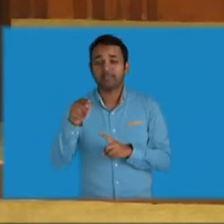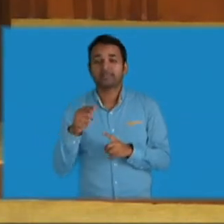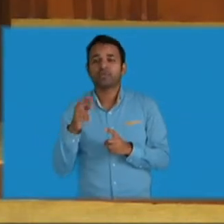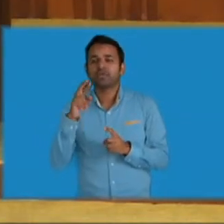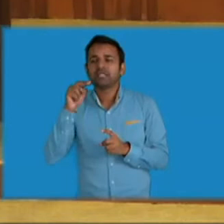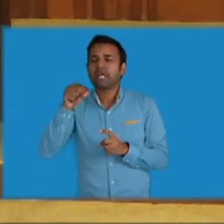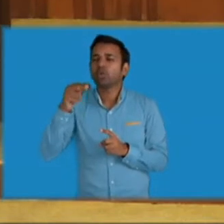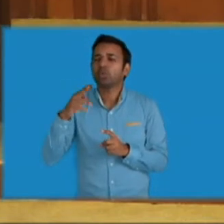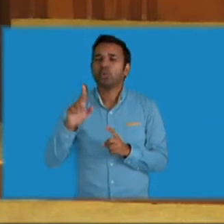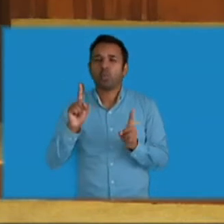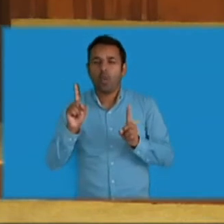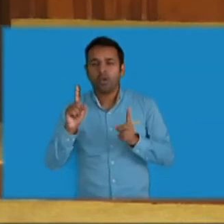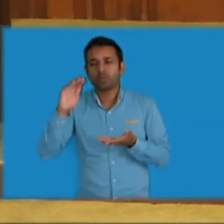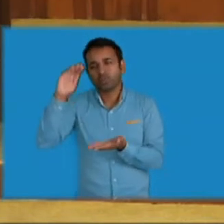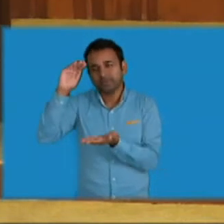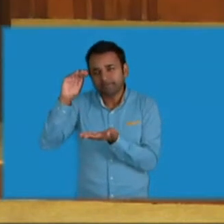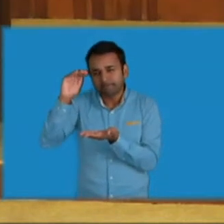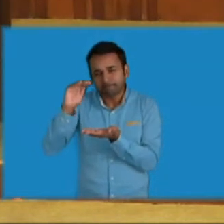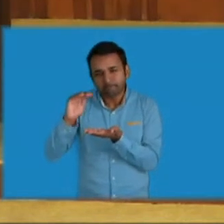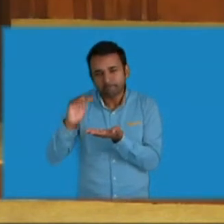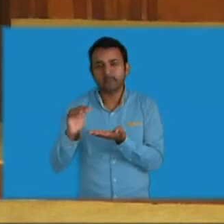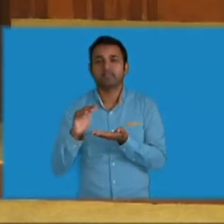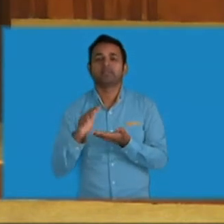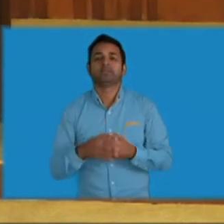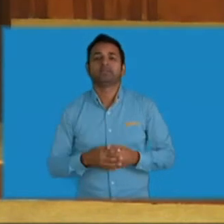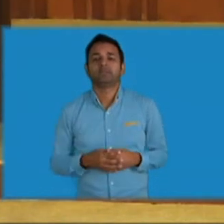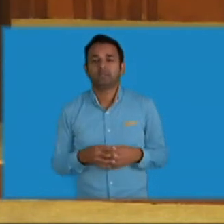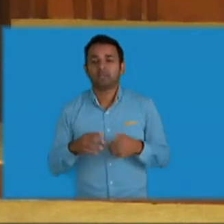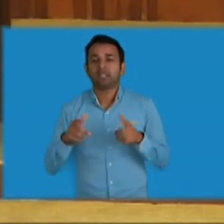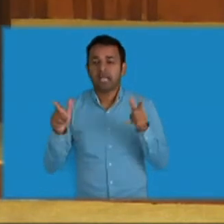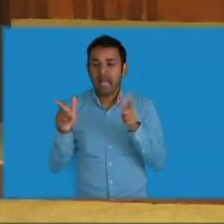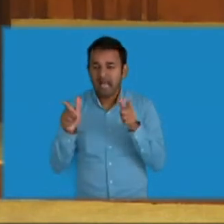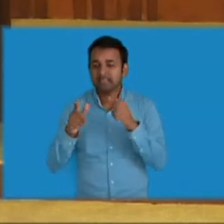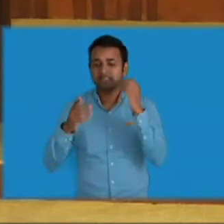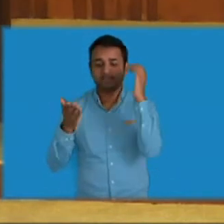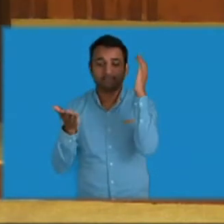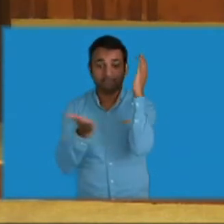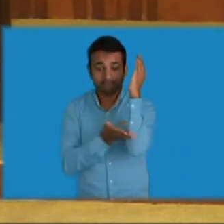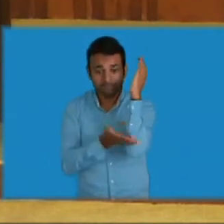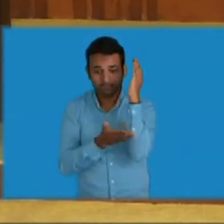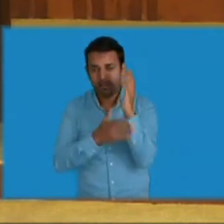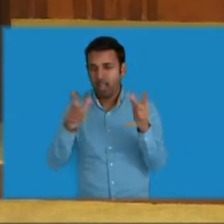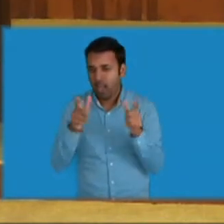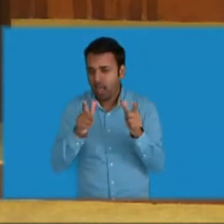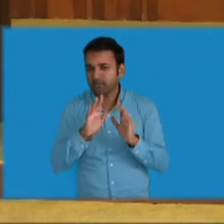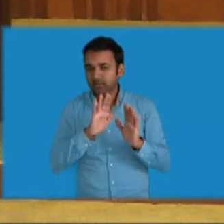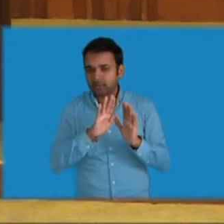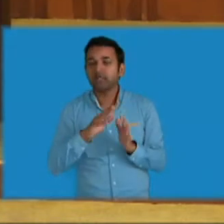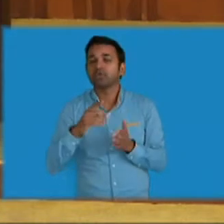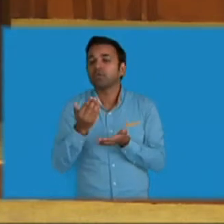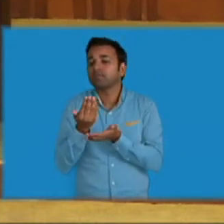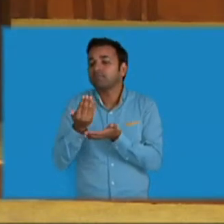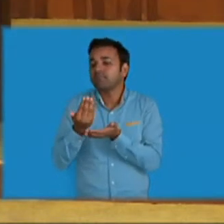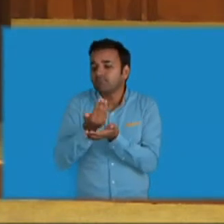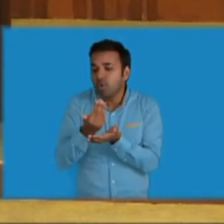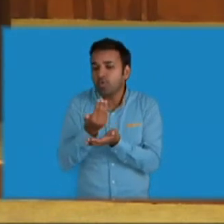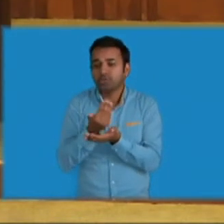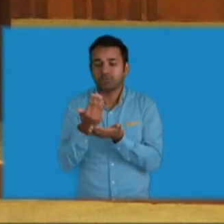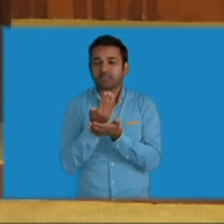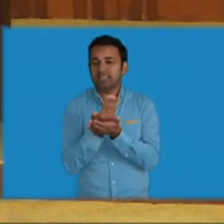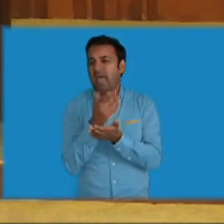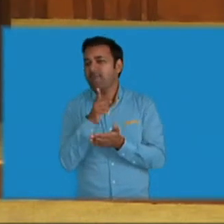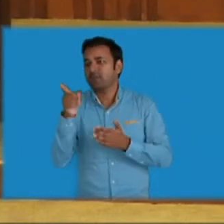forests, and maintaining a pool of those natural forests and plantation forests